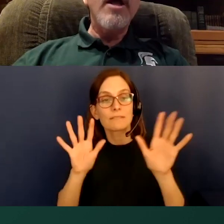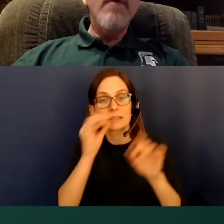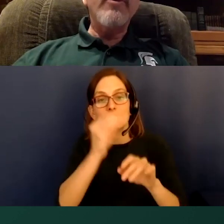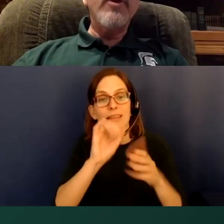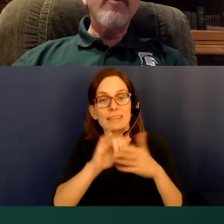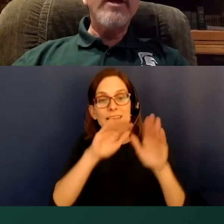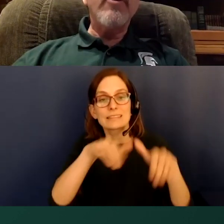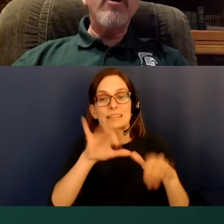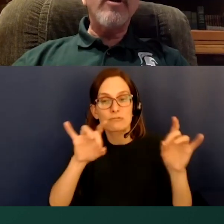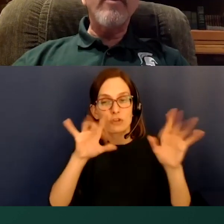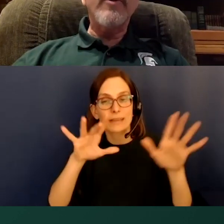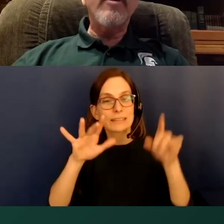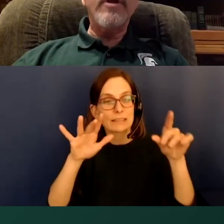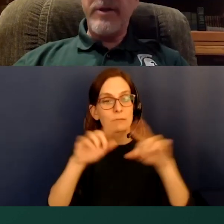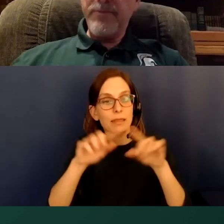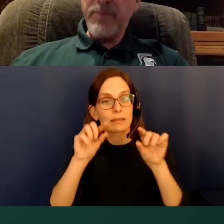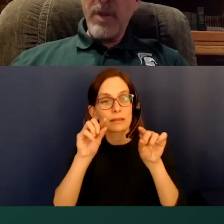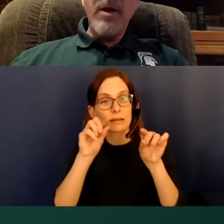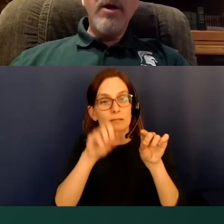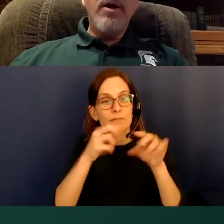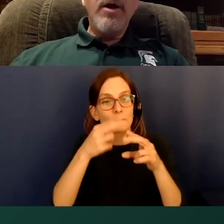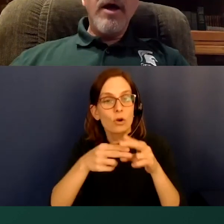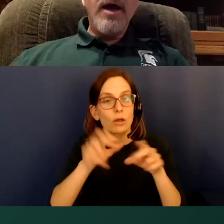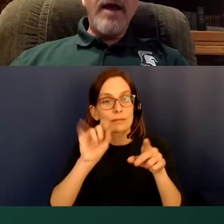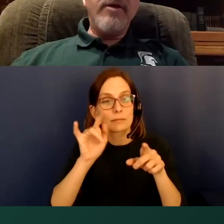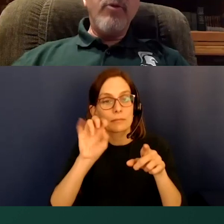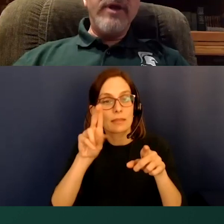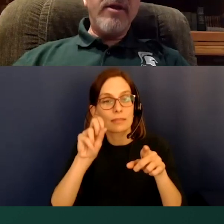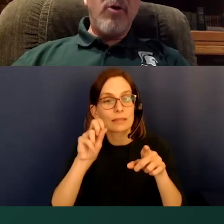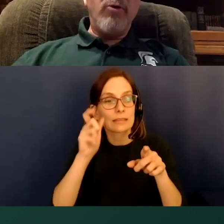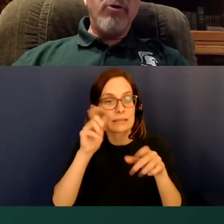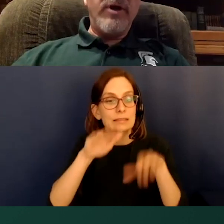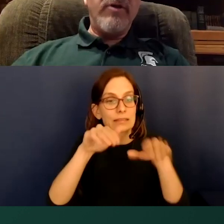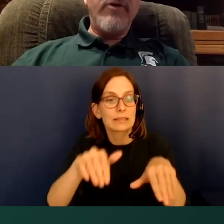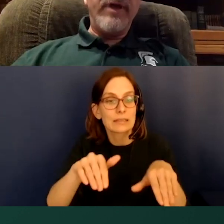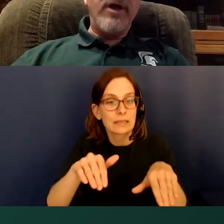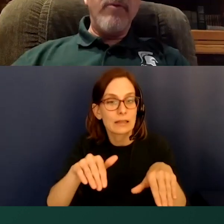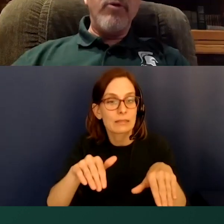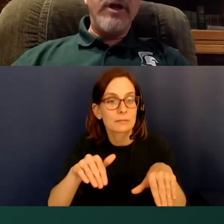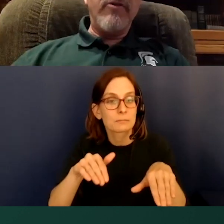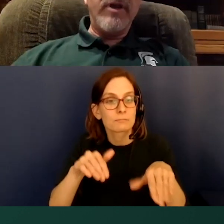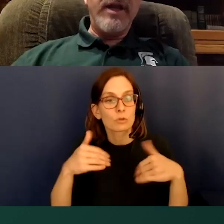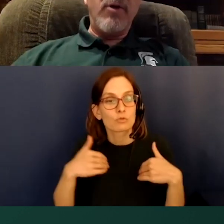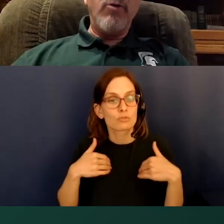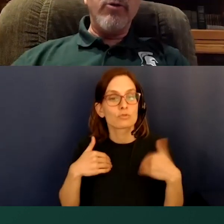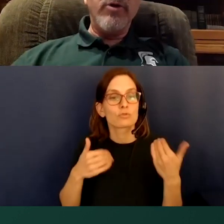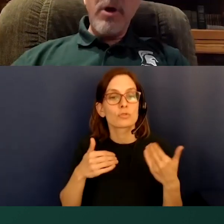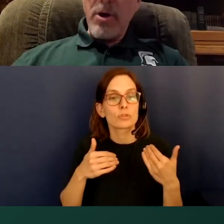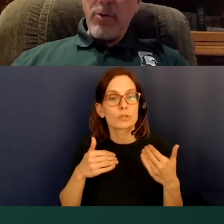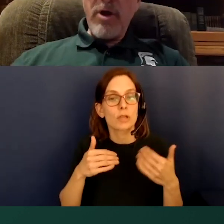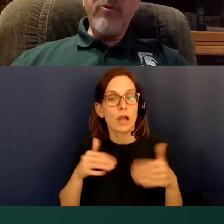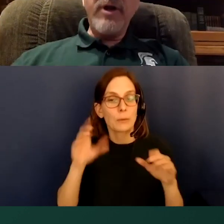Crises, but this thing here called the Smith's Sea. As the moon gets older, here's a very young moon and it's just getting